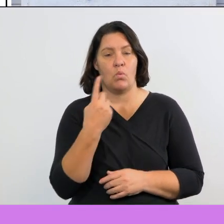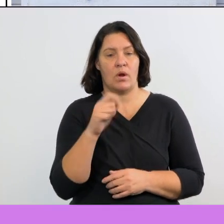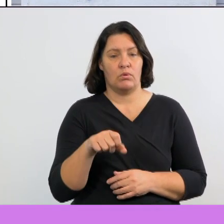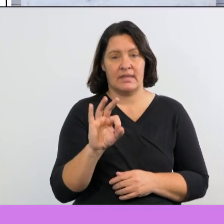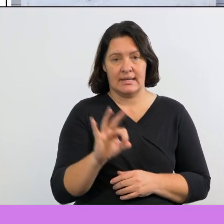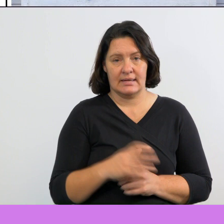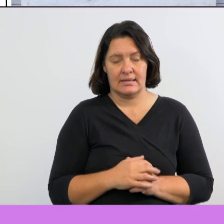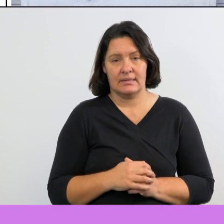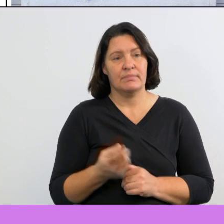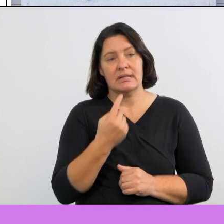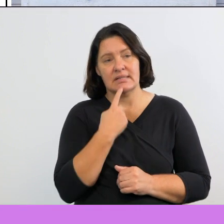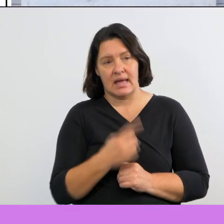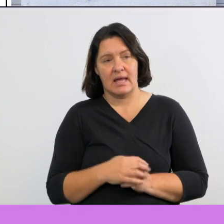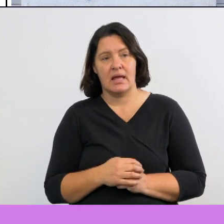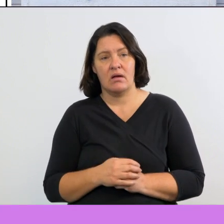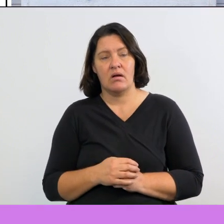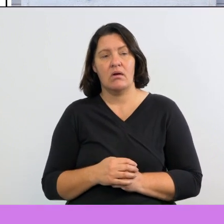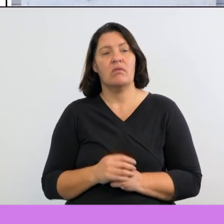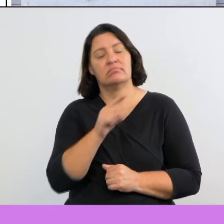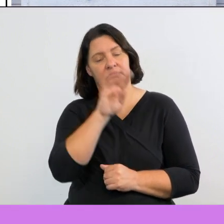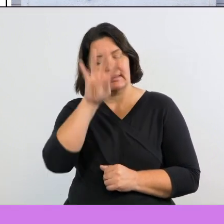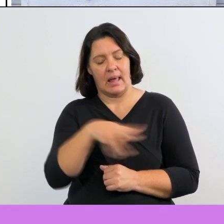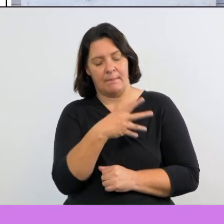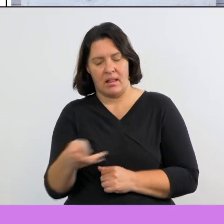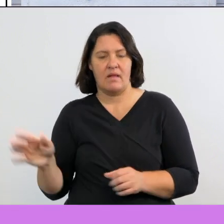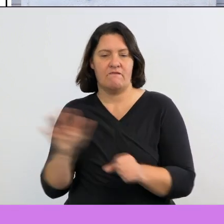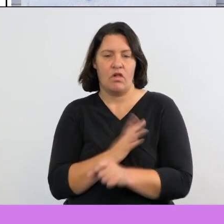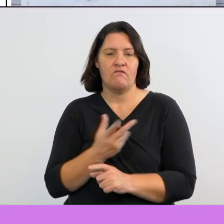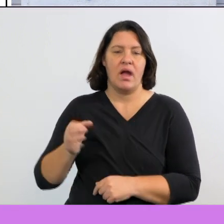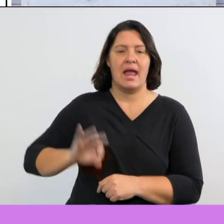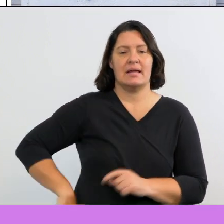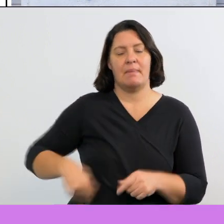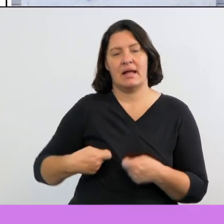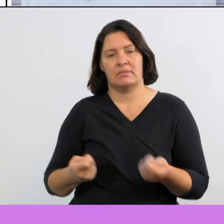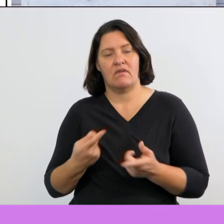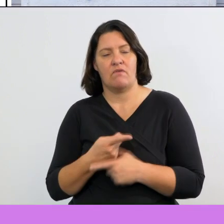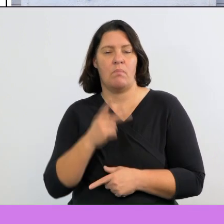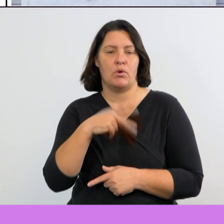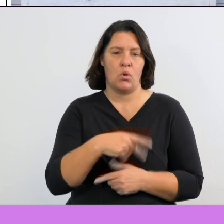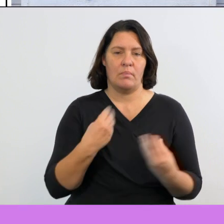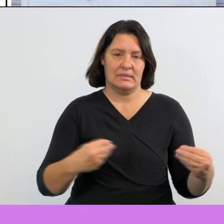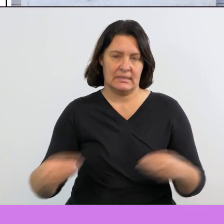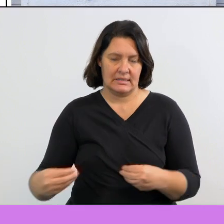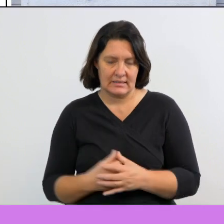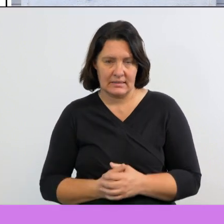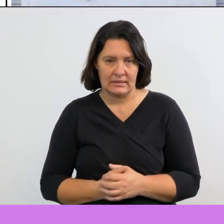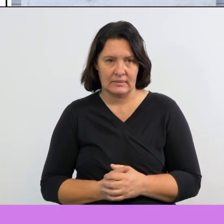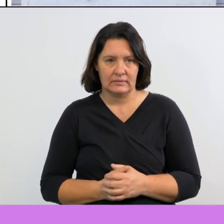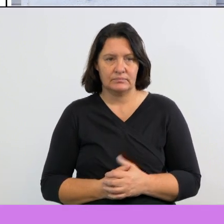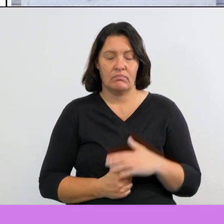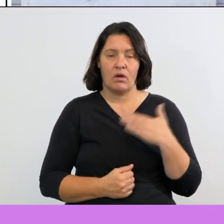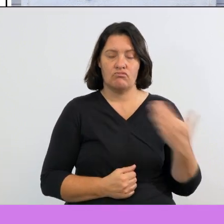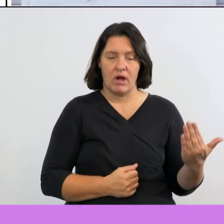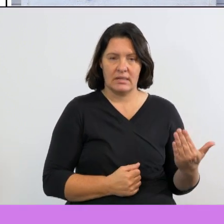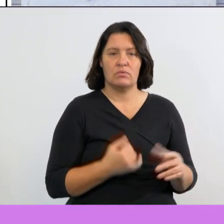Question 1.3. It says, complete the following table for income and expenses for Bonola's business. Okay, on